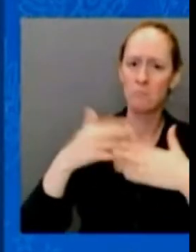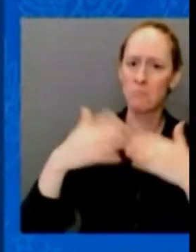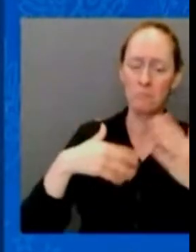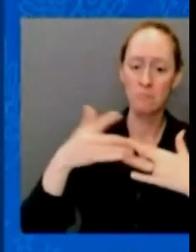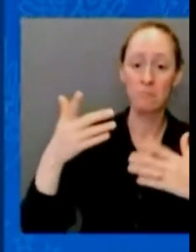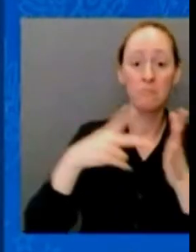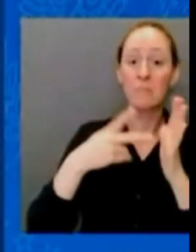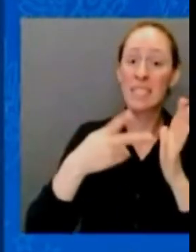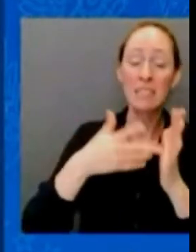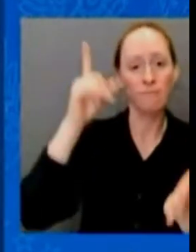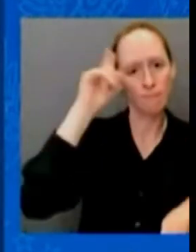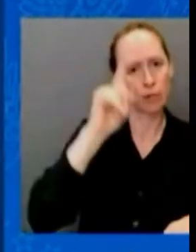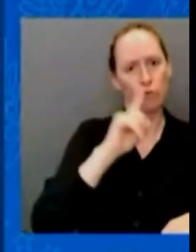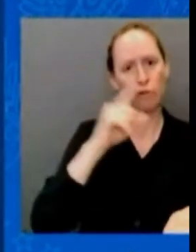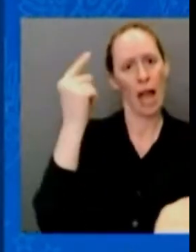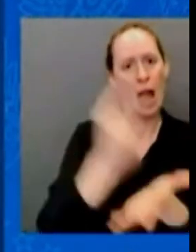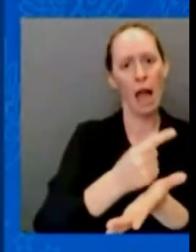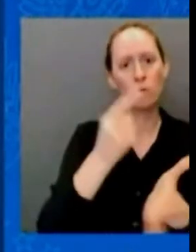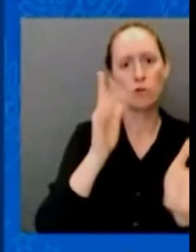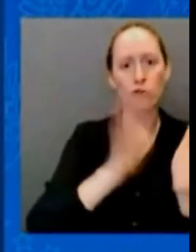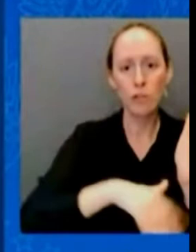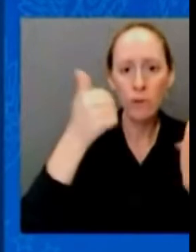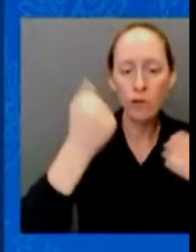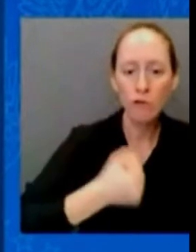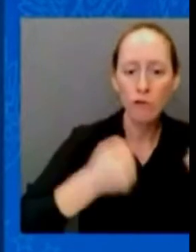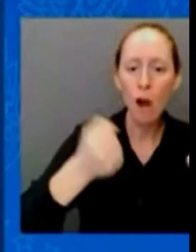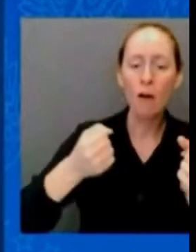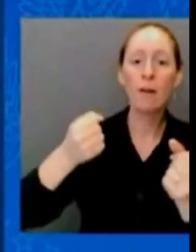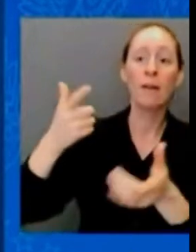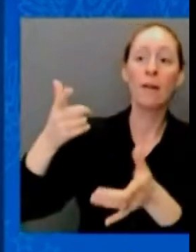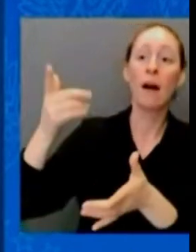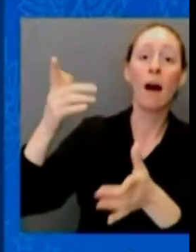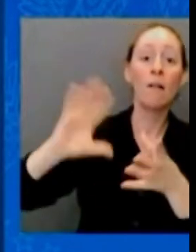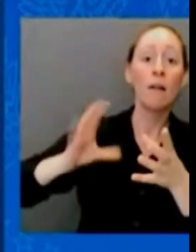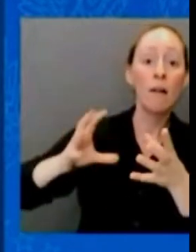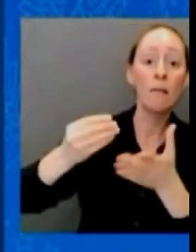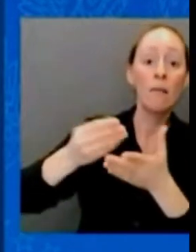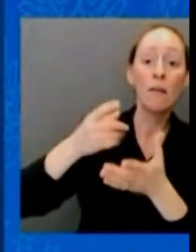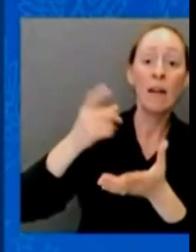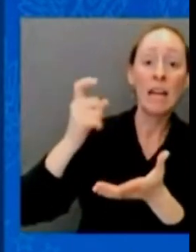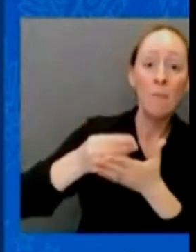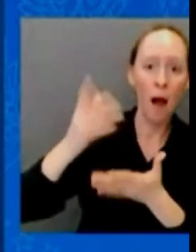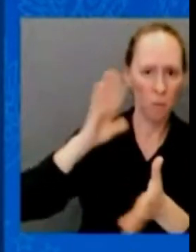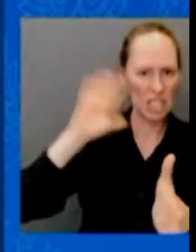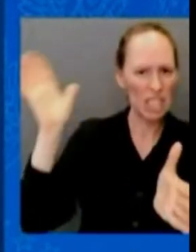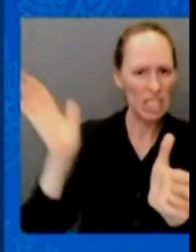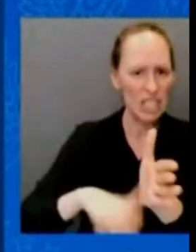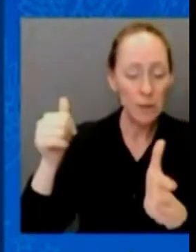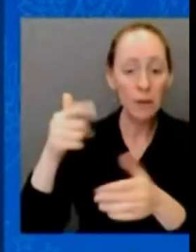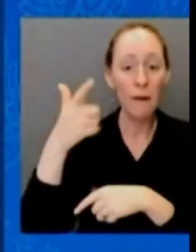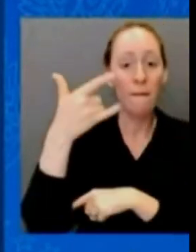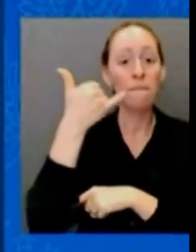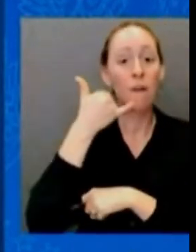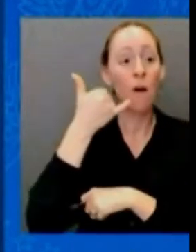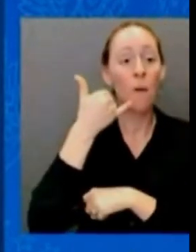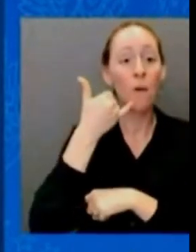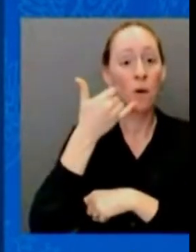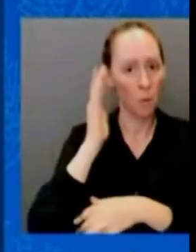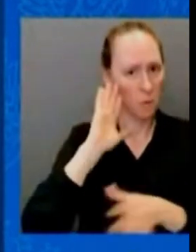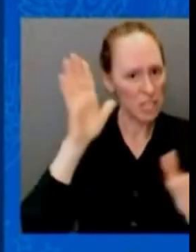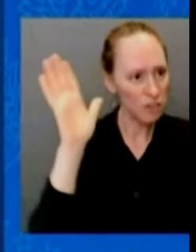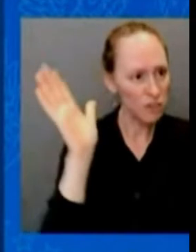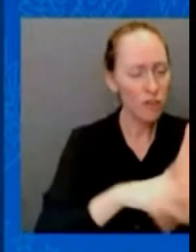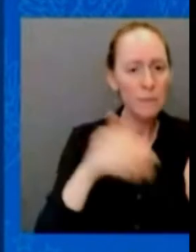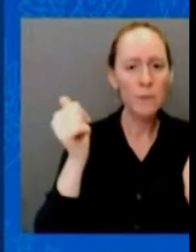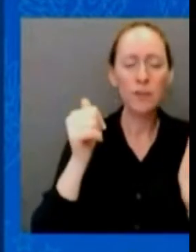washing machine, get a new cell phone. It also helps companies outcompete the rest of the world. And I've heard from